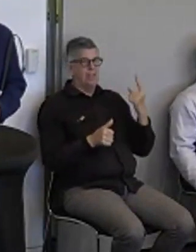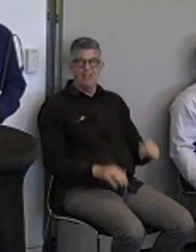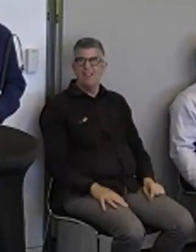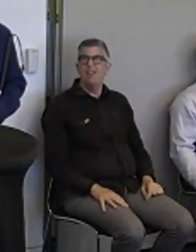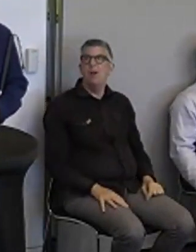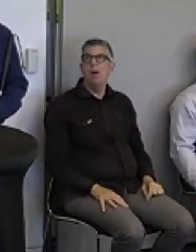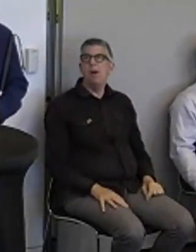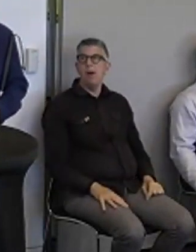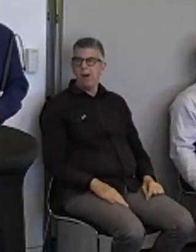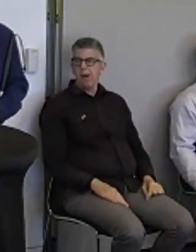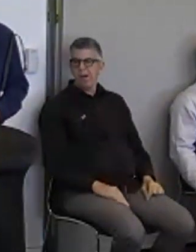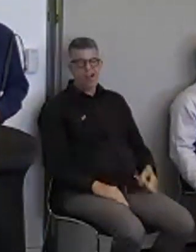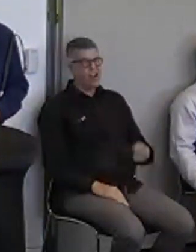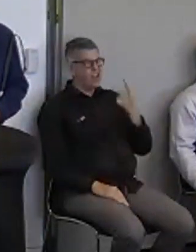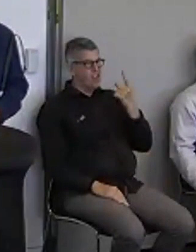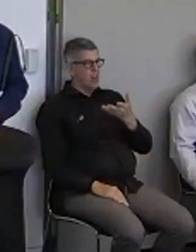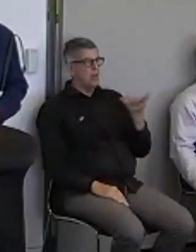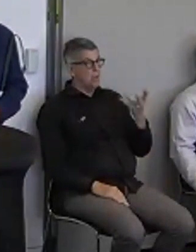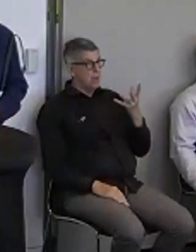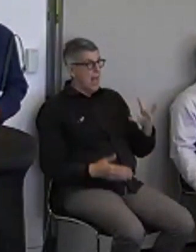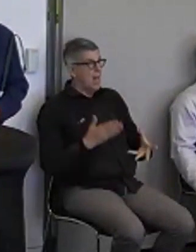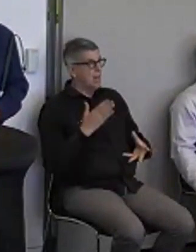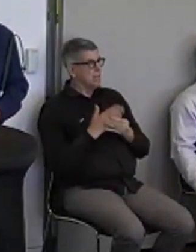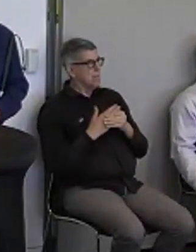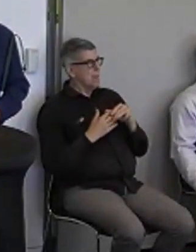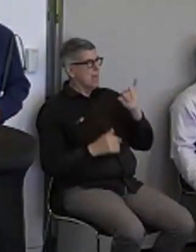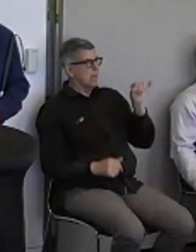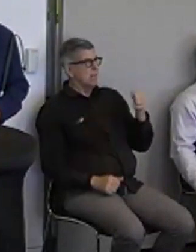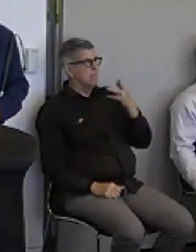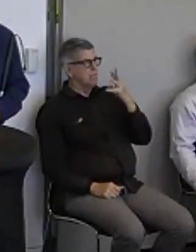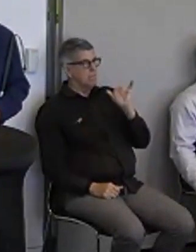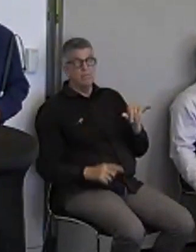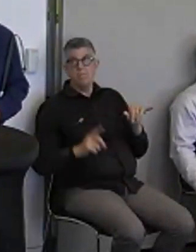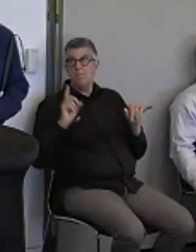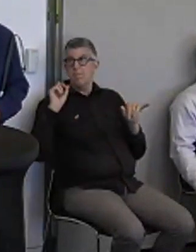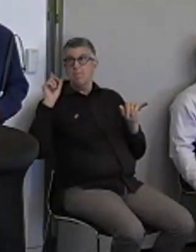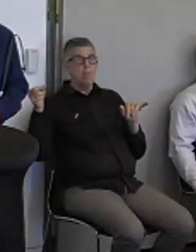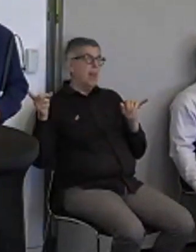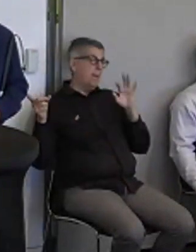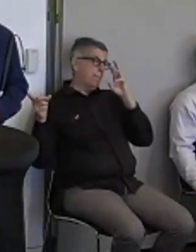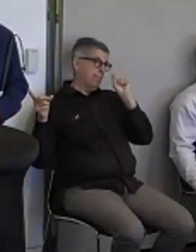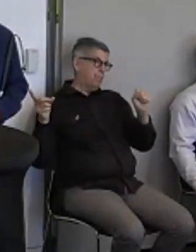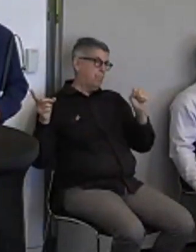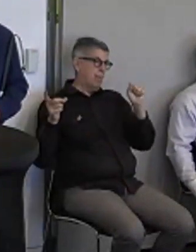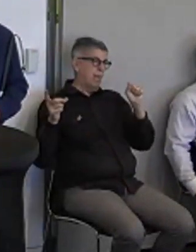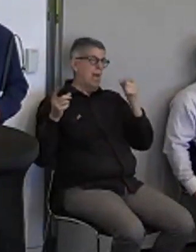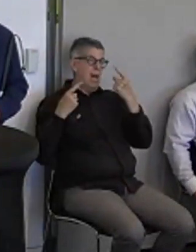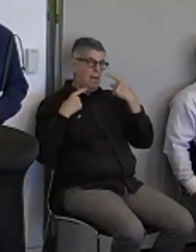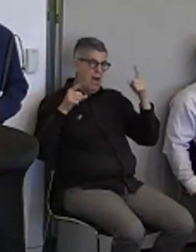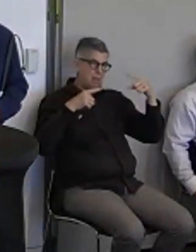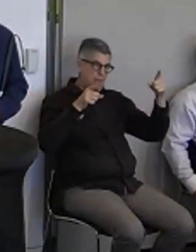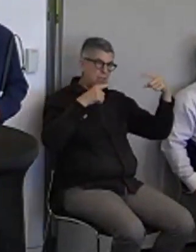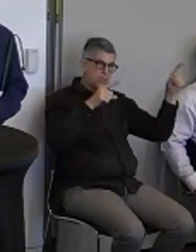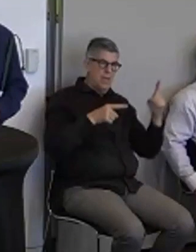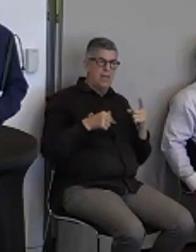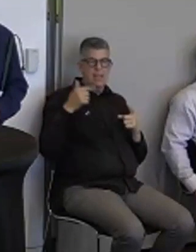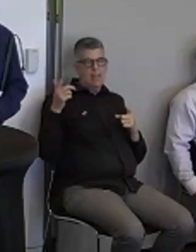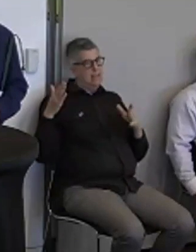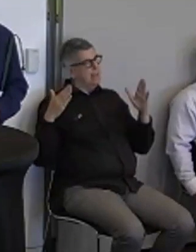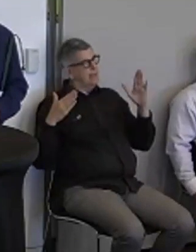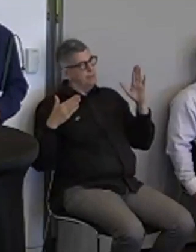One thing I want to add is that Jerry, along with all of his stellar accomplishments, is probably the